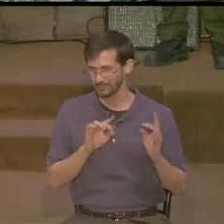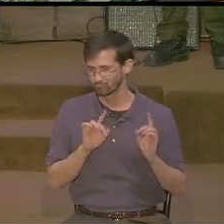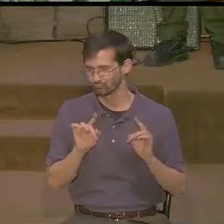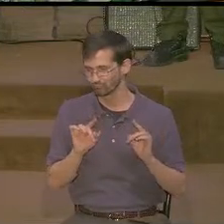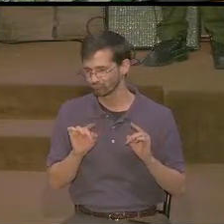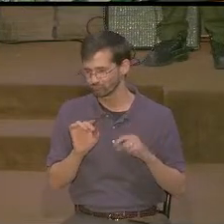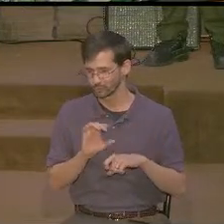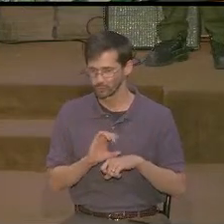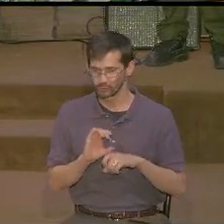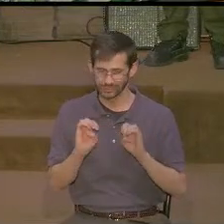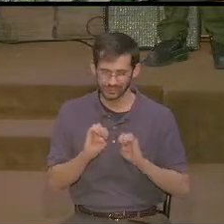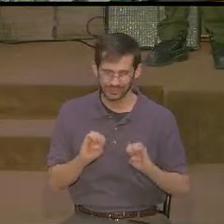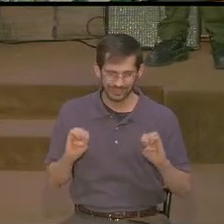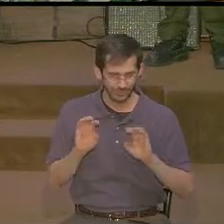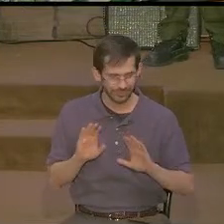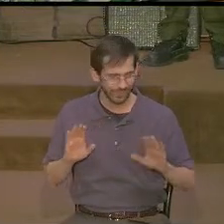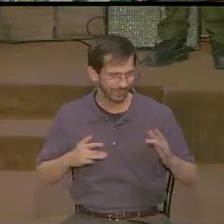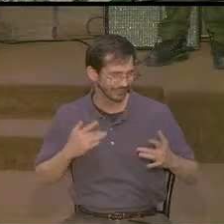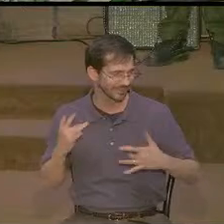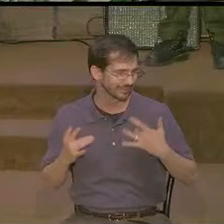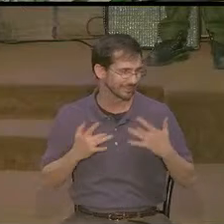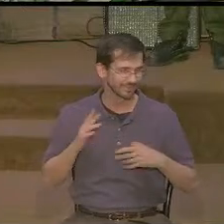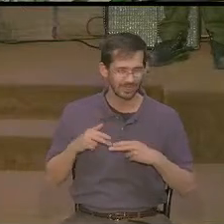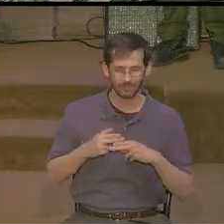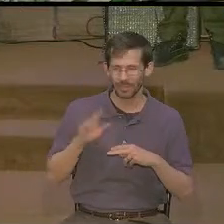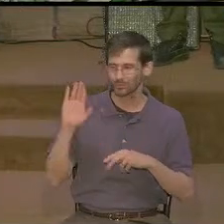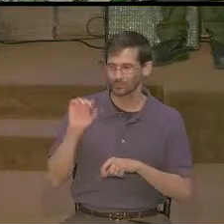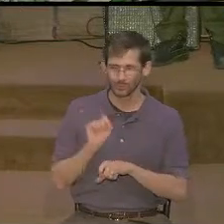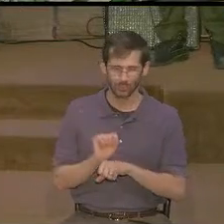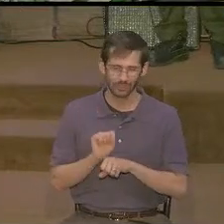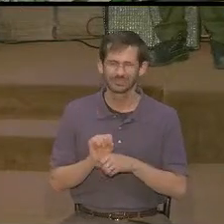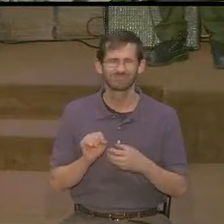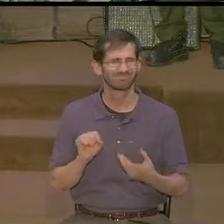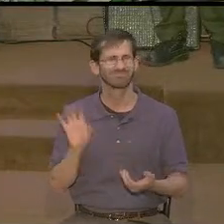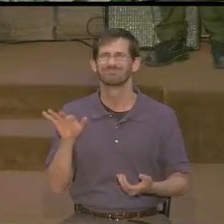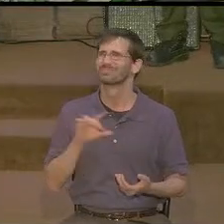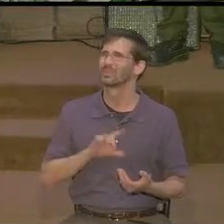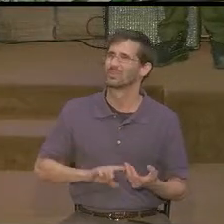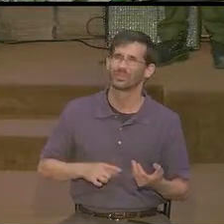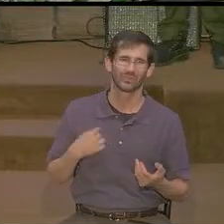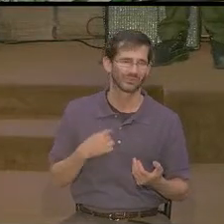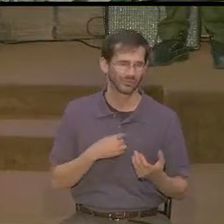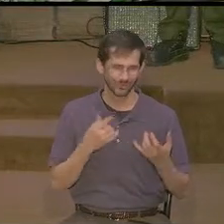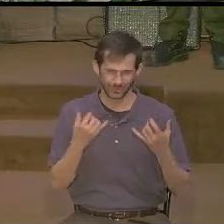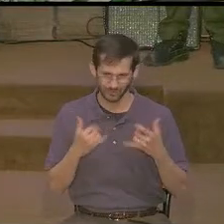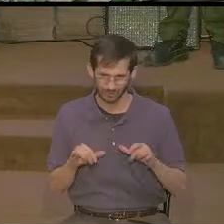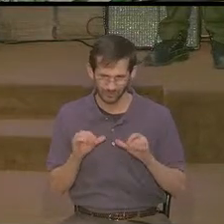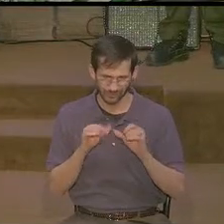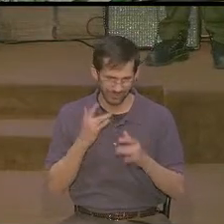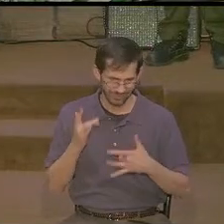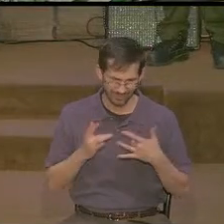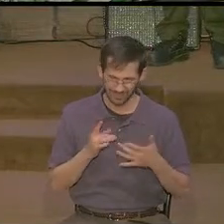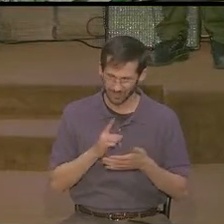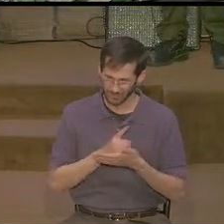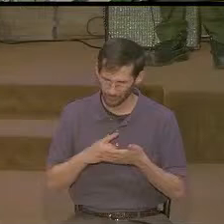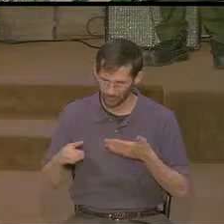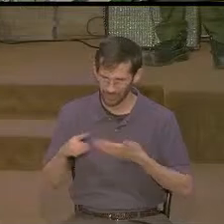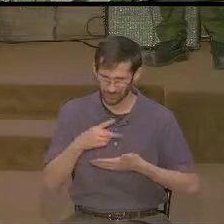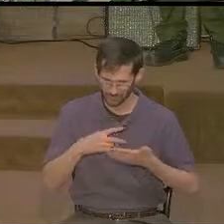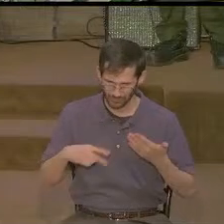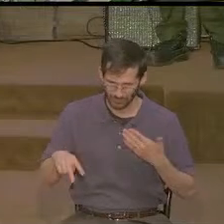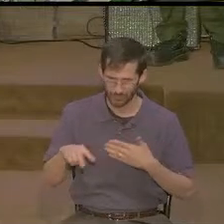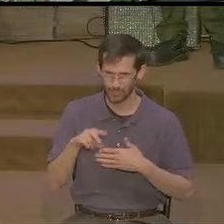and they're all excited about what you've done. Lord, we are excited the week after, and the week after that, and the week after